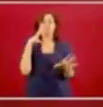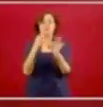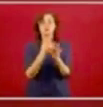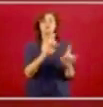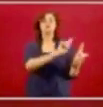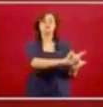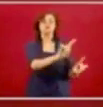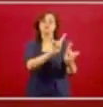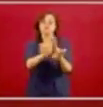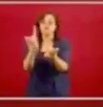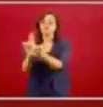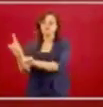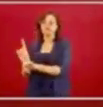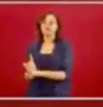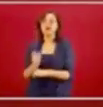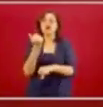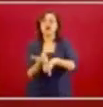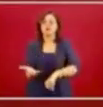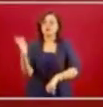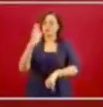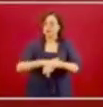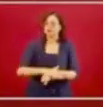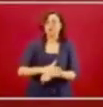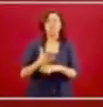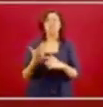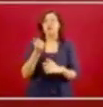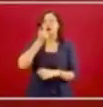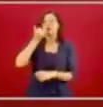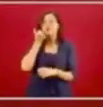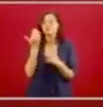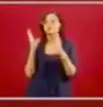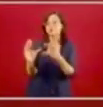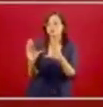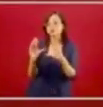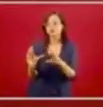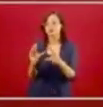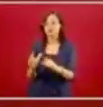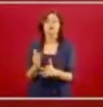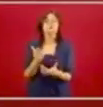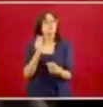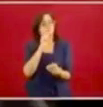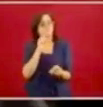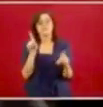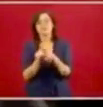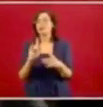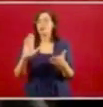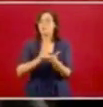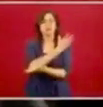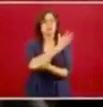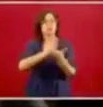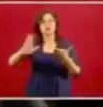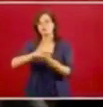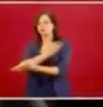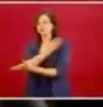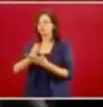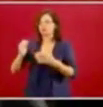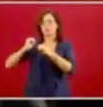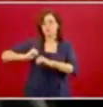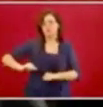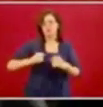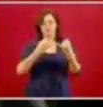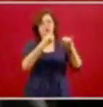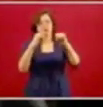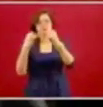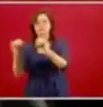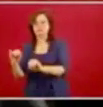health systems and health authorities that have responsibilities on different domains, including the